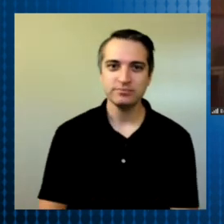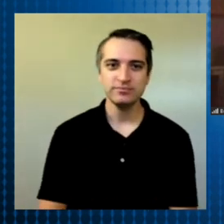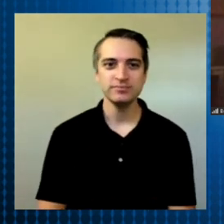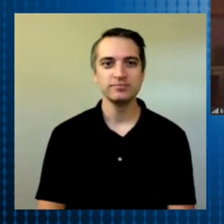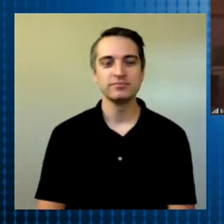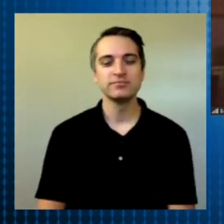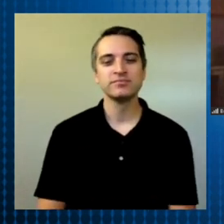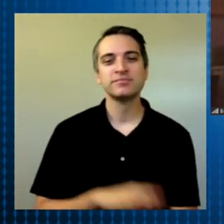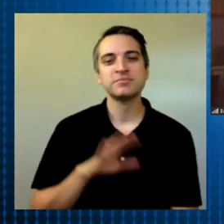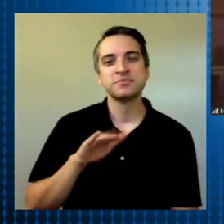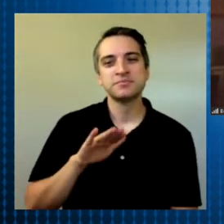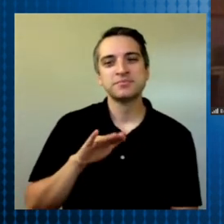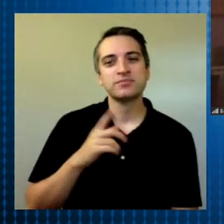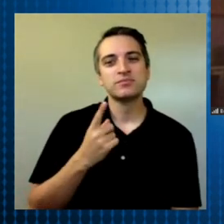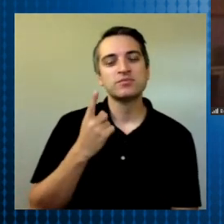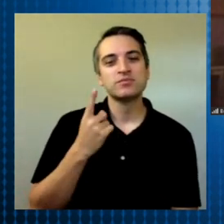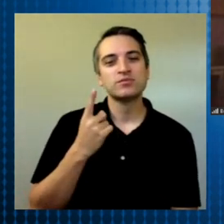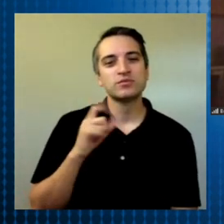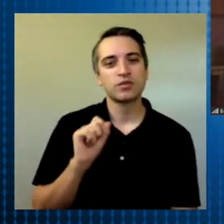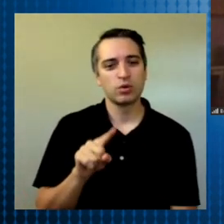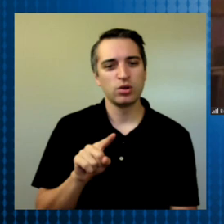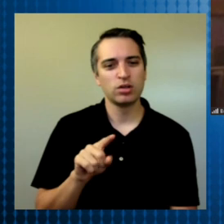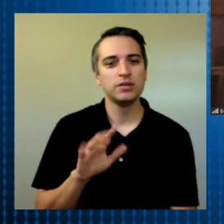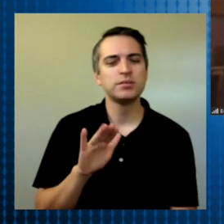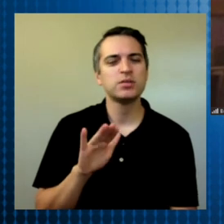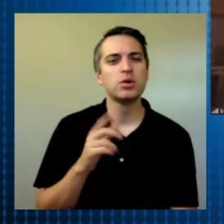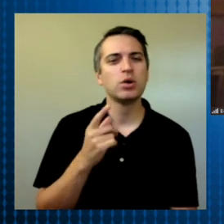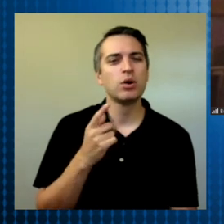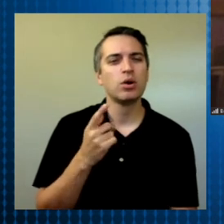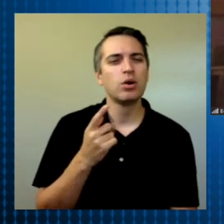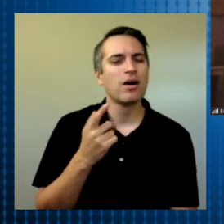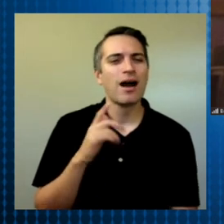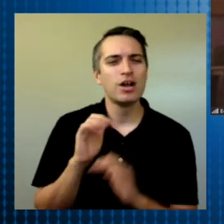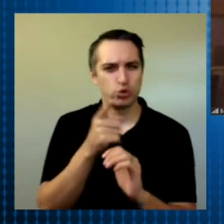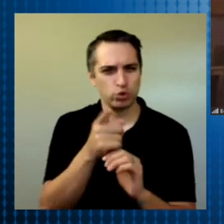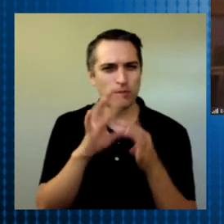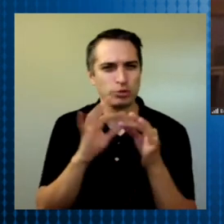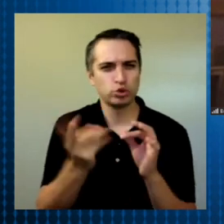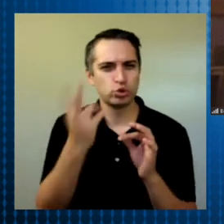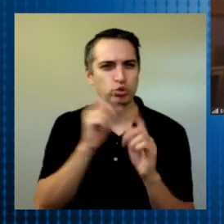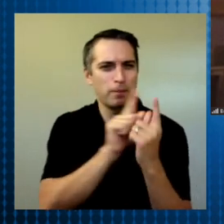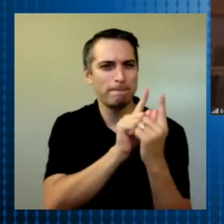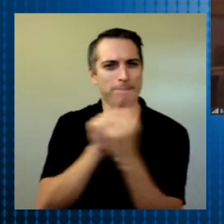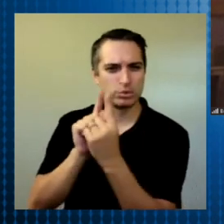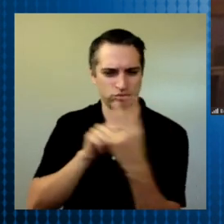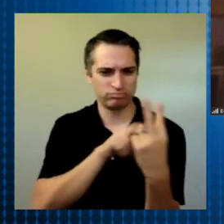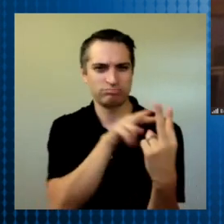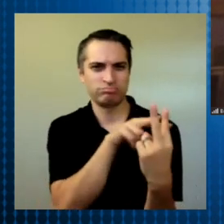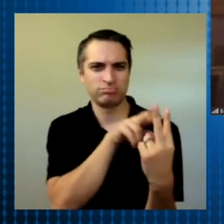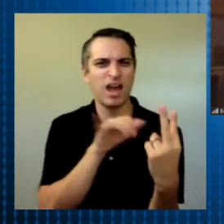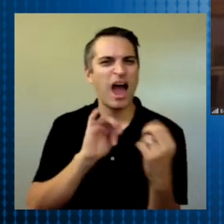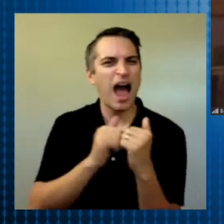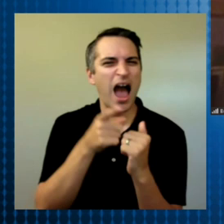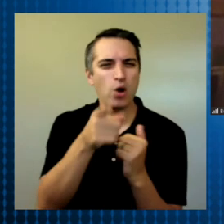you have a question here that says, what attracted you to the two mentors that you mentioned, and how should youth